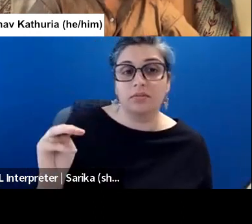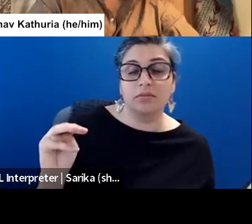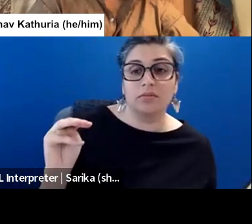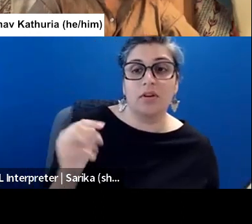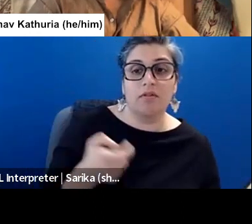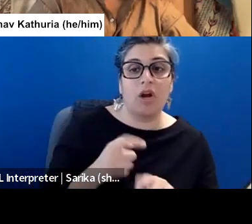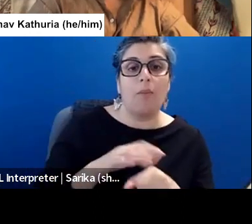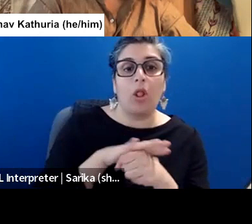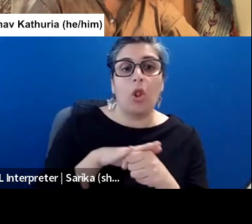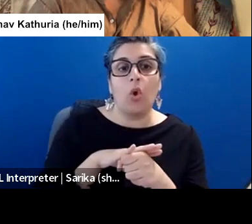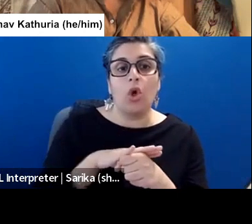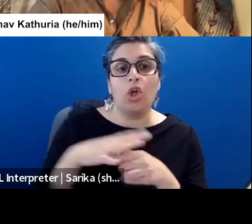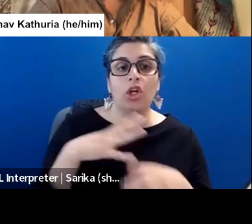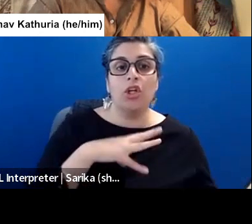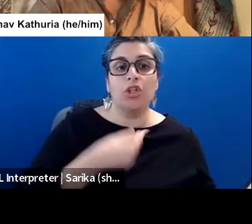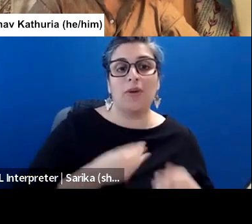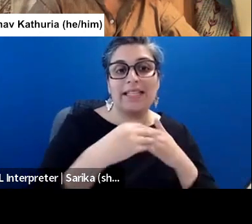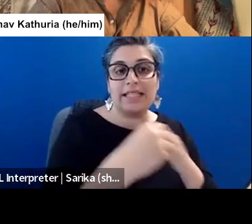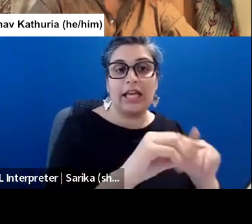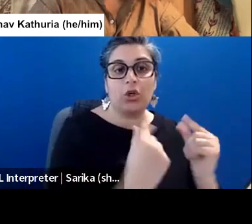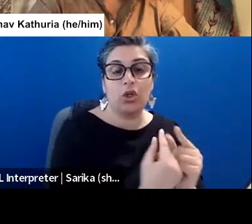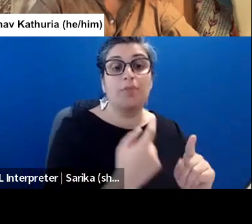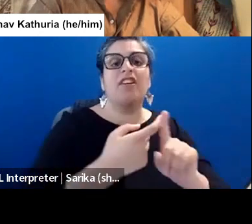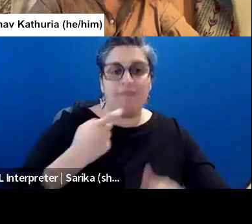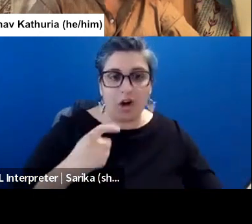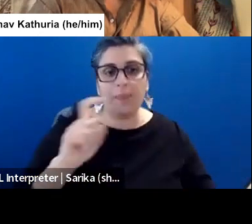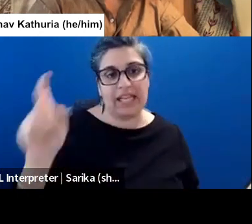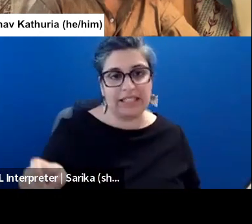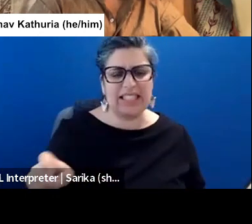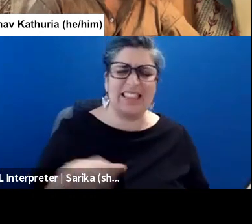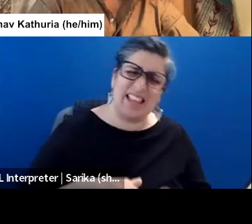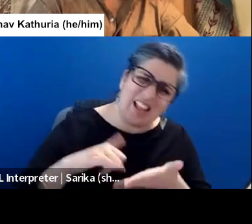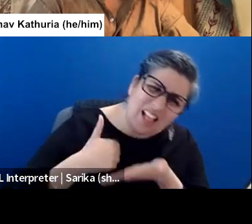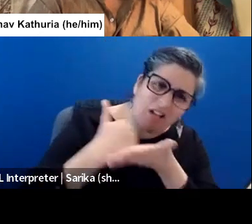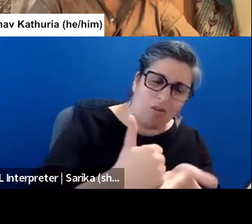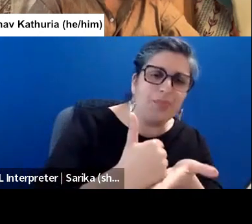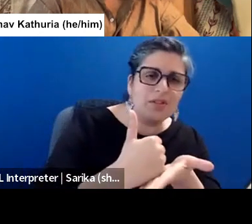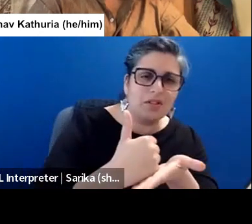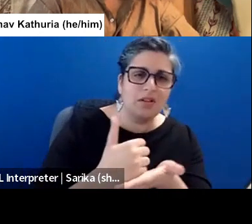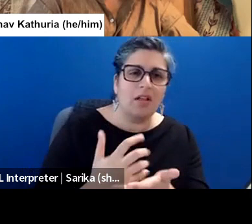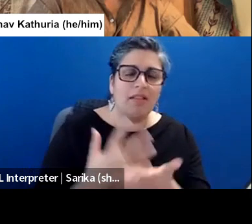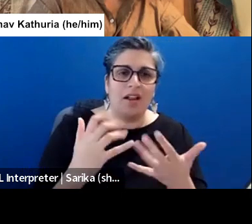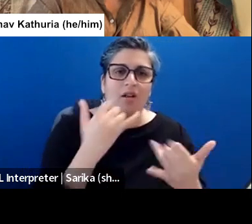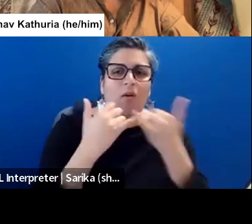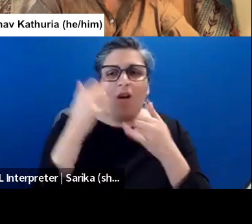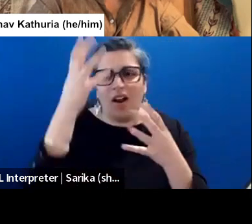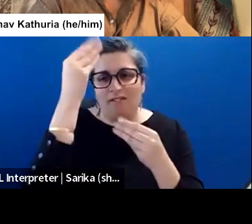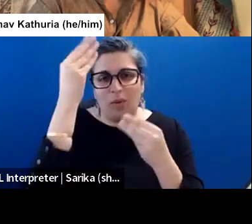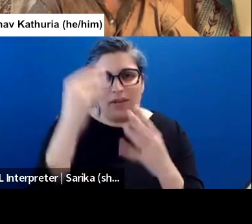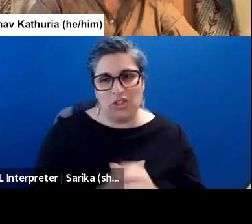local trans-led groups in Texas is incredibly helpful, because it just helps fight some of the disinformation that is causing even more